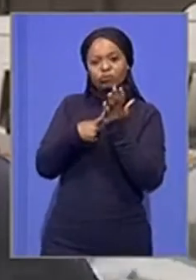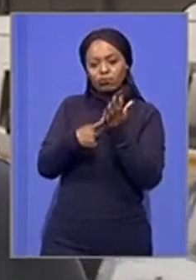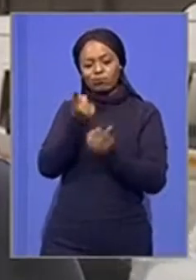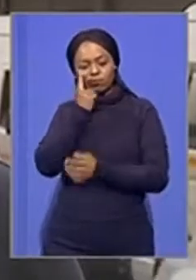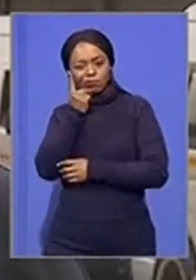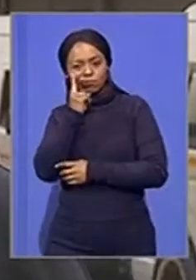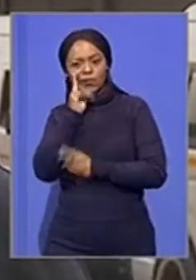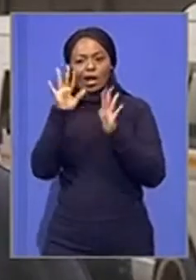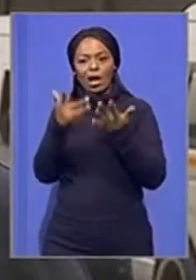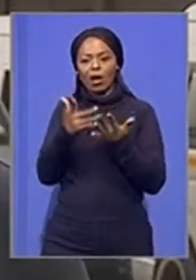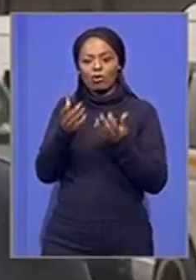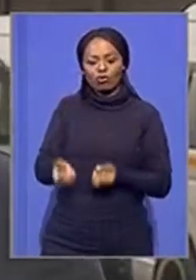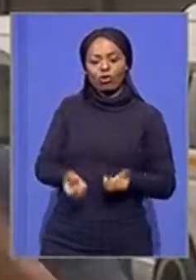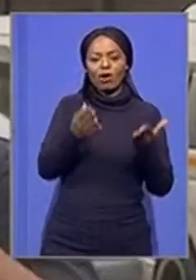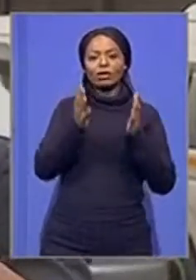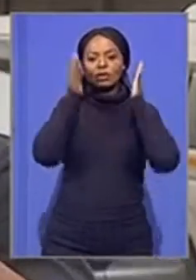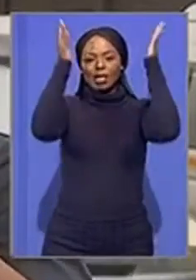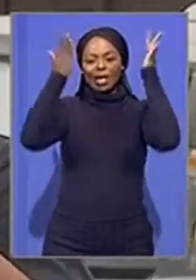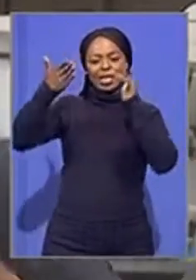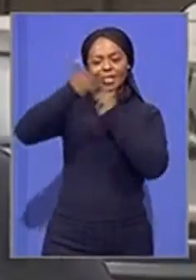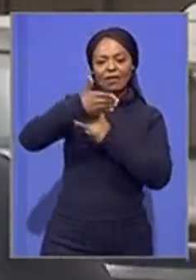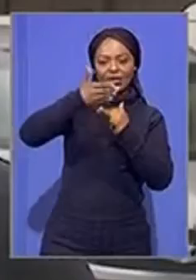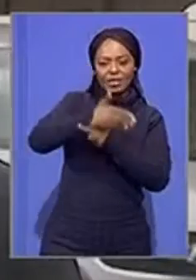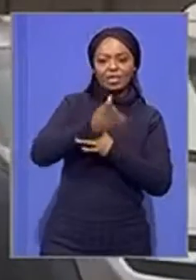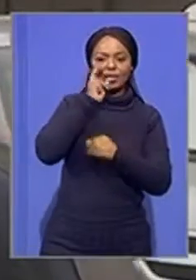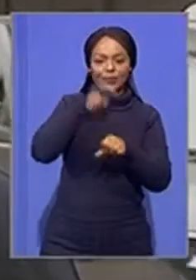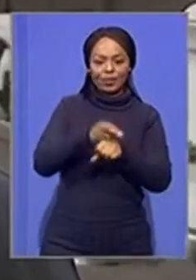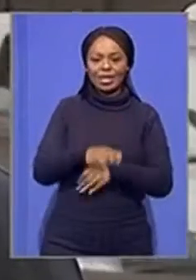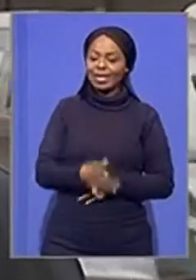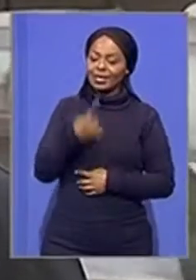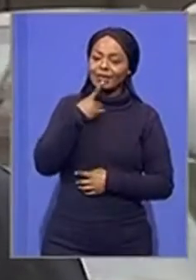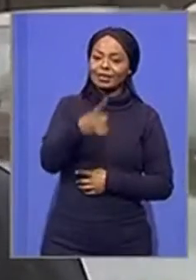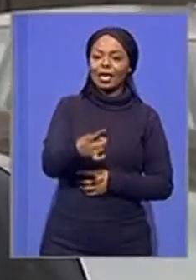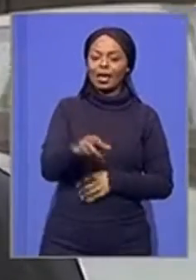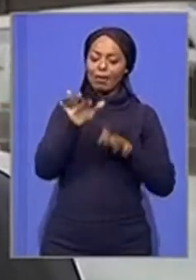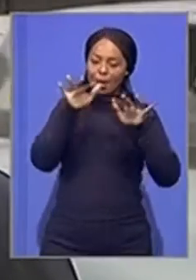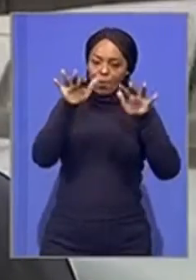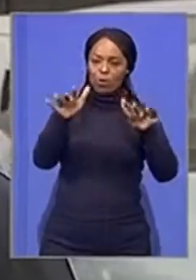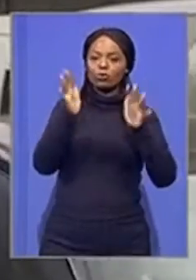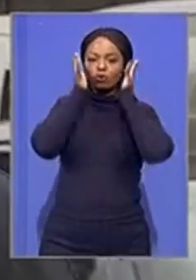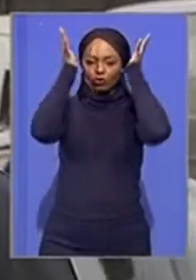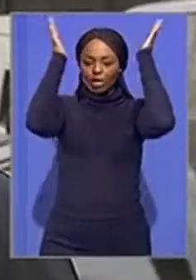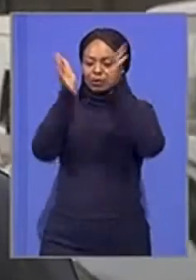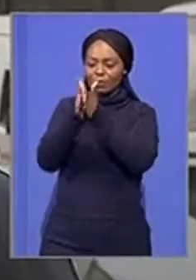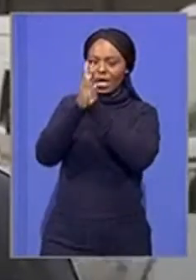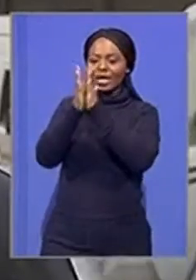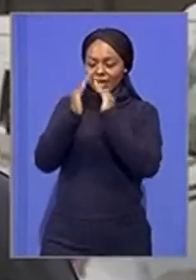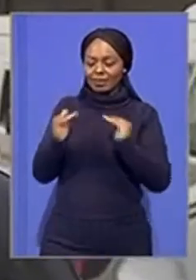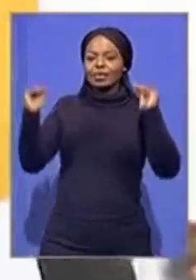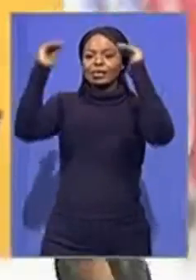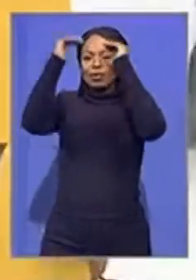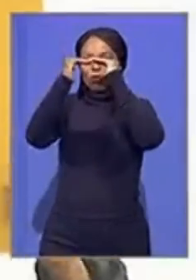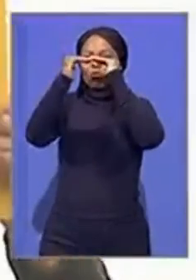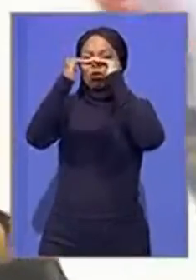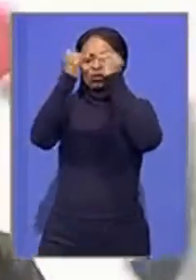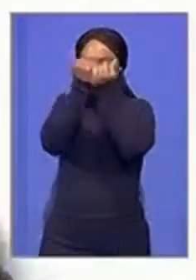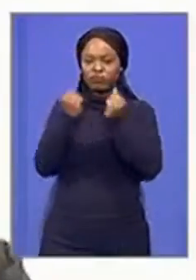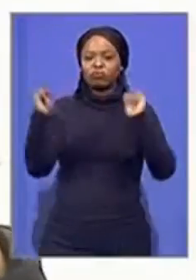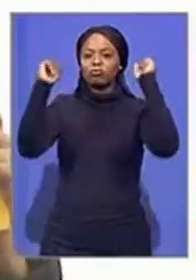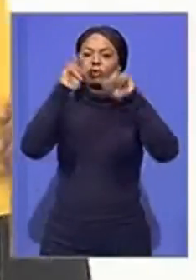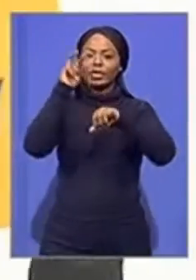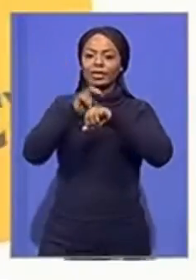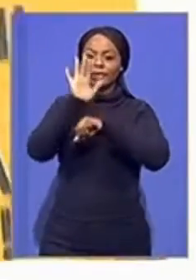the Swazi people with interventions. We are saying that the people of Eswatini are calling for democratic reforms. Ditshupetso di sale